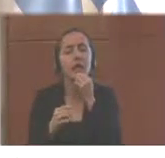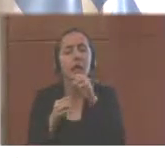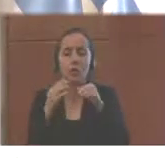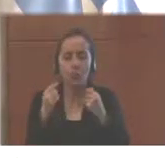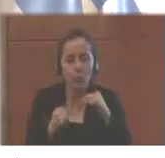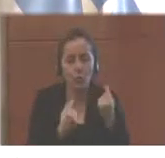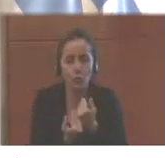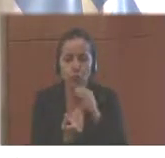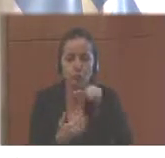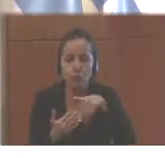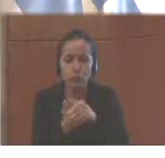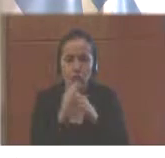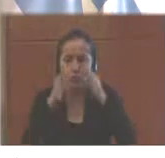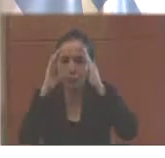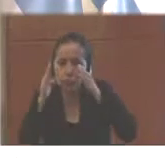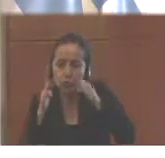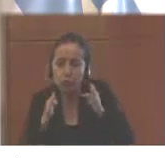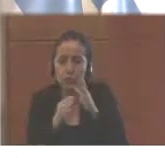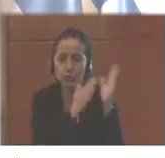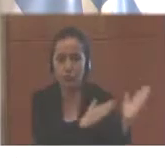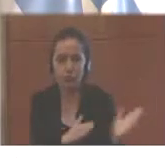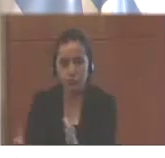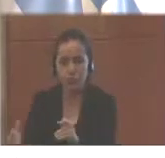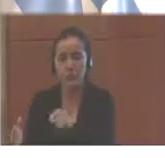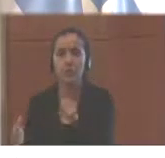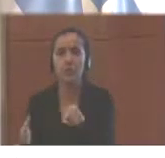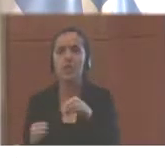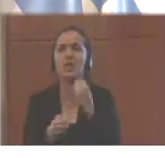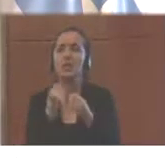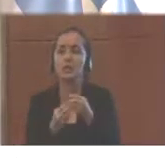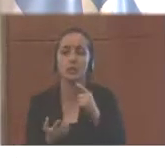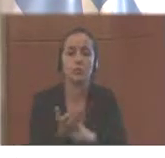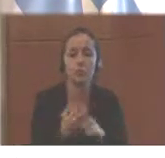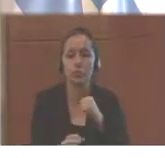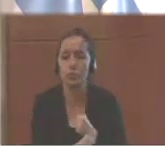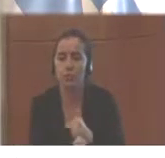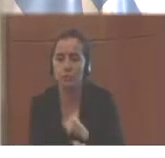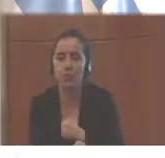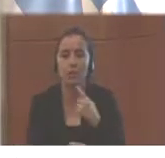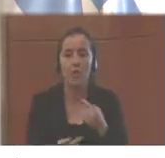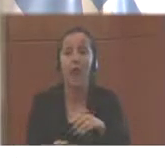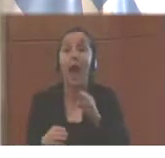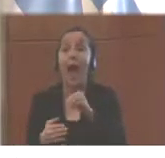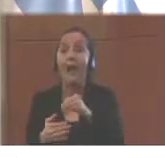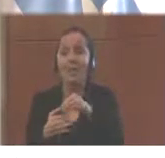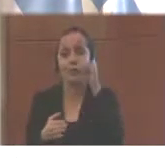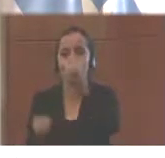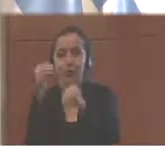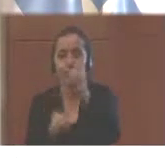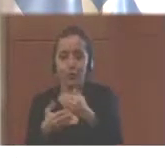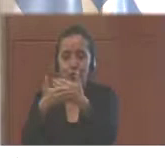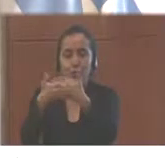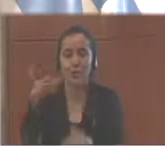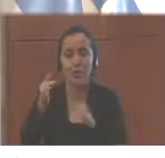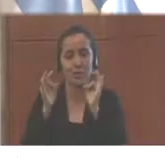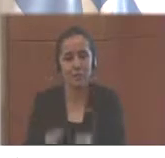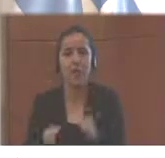they approved the lines of action and activities that ended up being in a